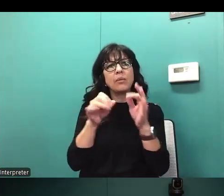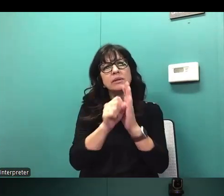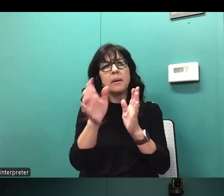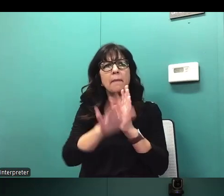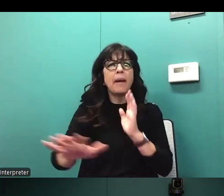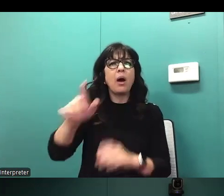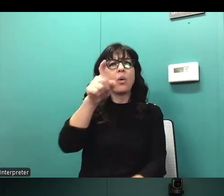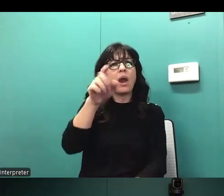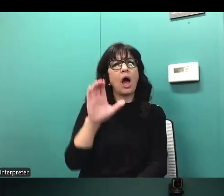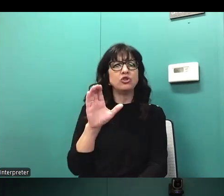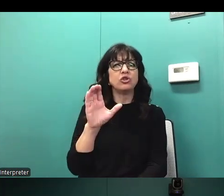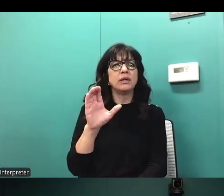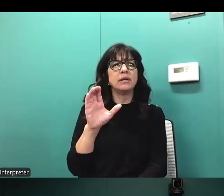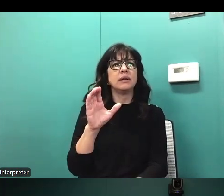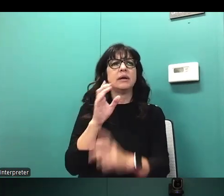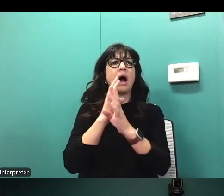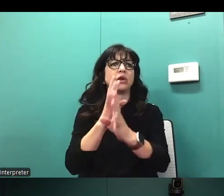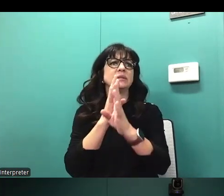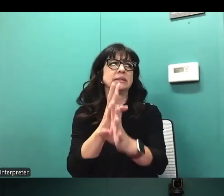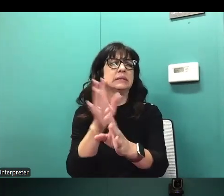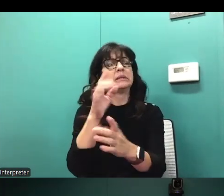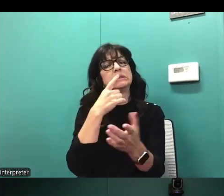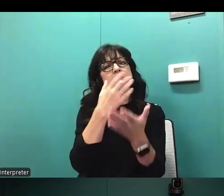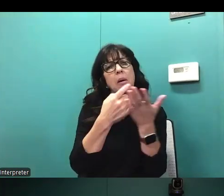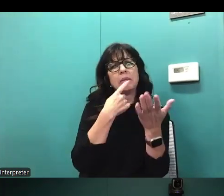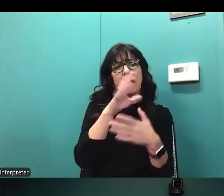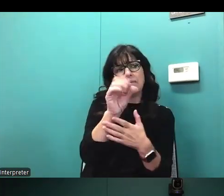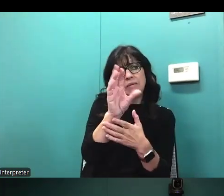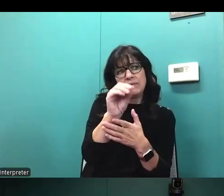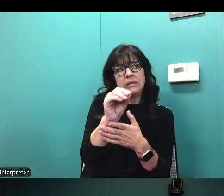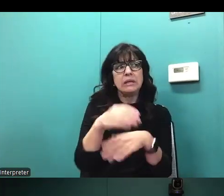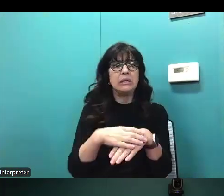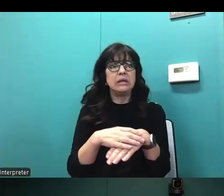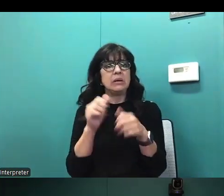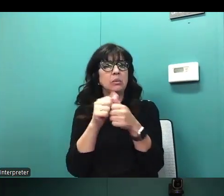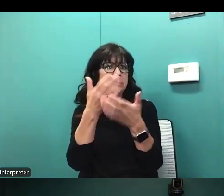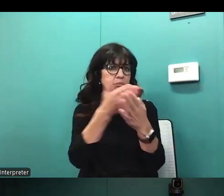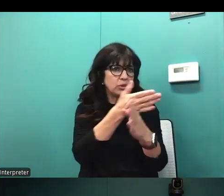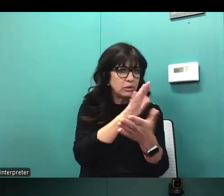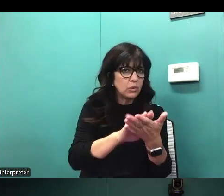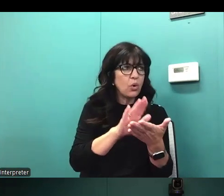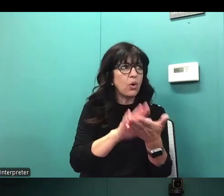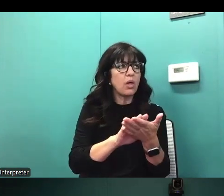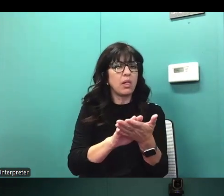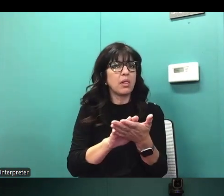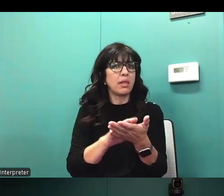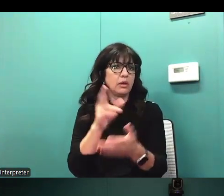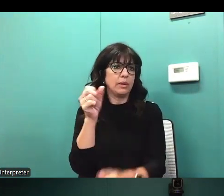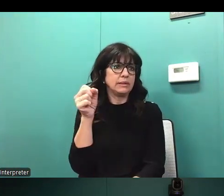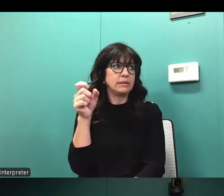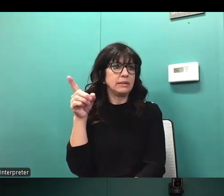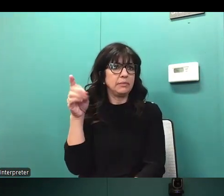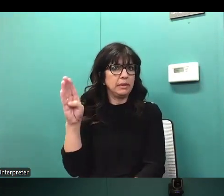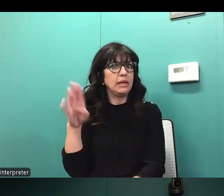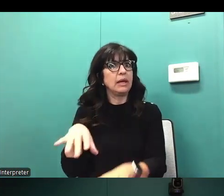100 utterances. Some say like 50. We'll do 50 with some of our preschoolers at USDB because it